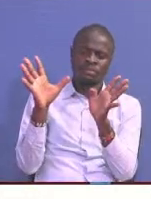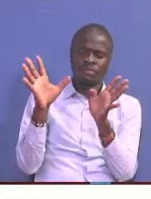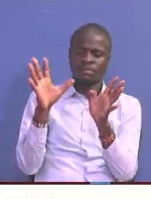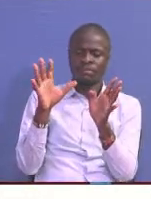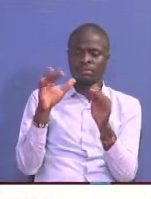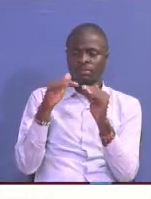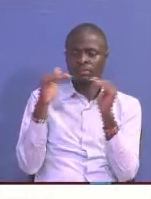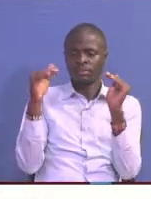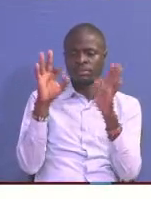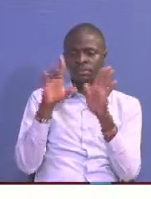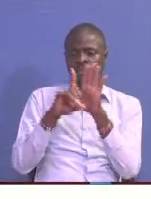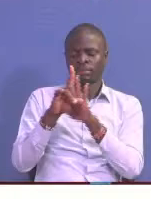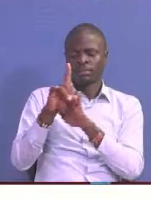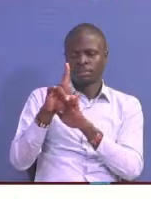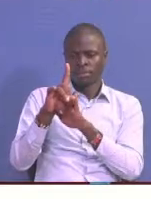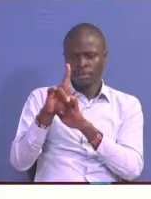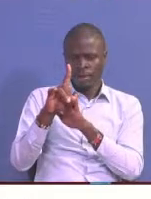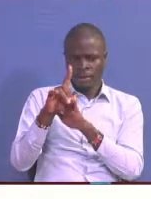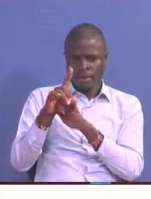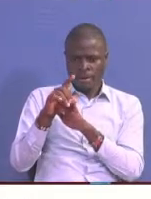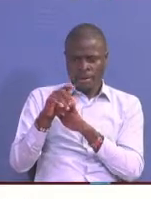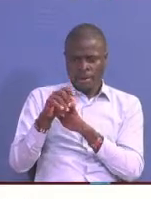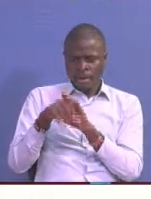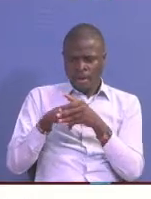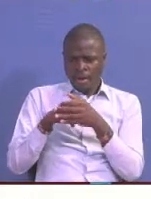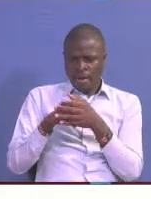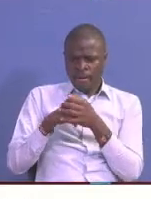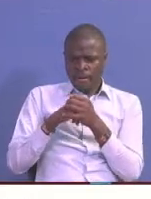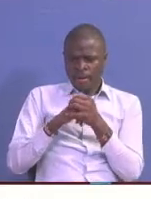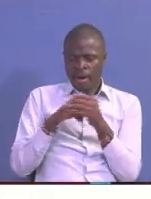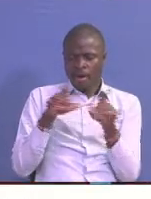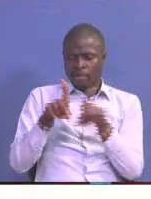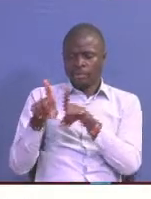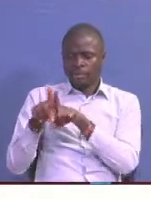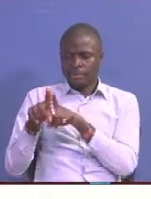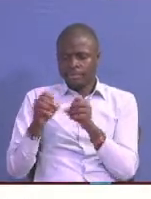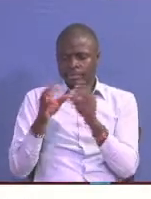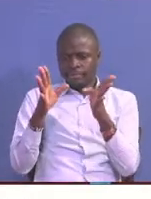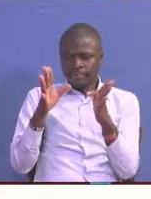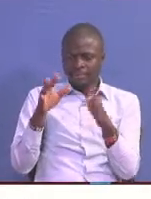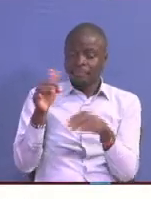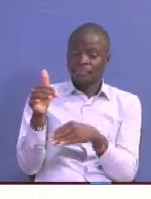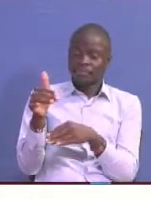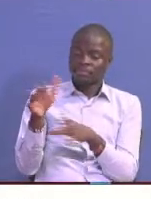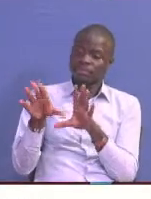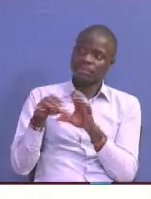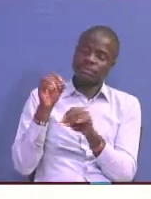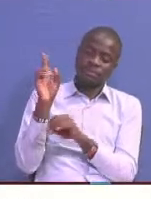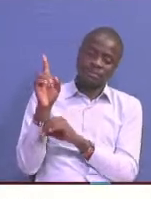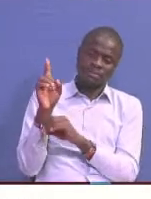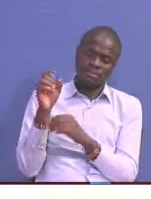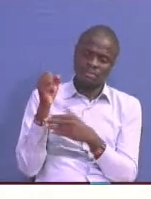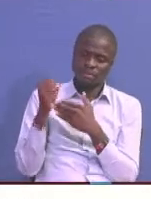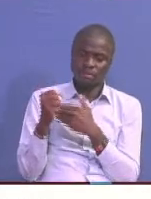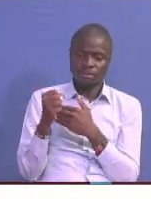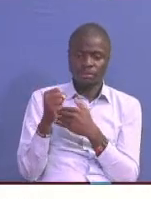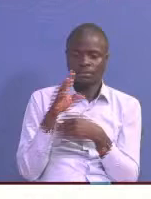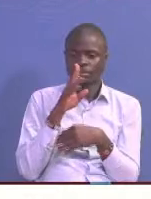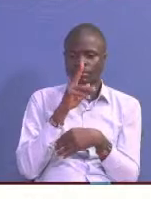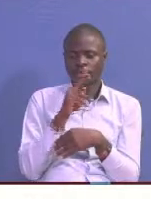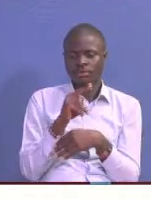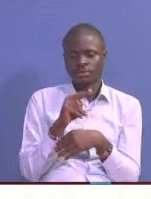level of development, that helps our country to develop and also influences others out there, so that we stop just